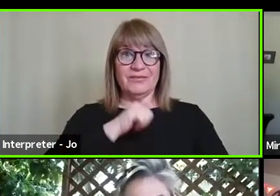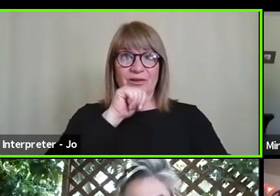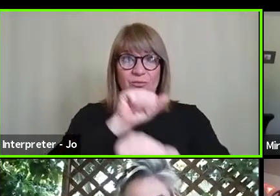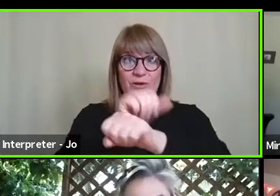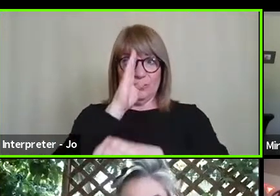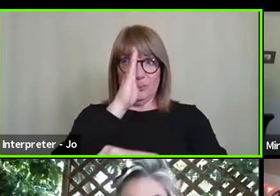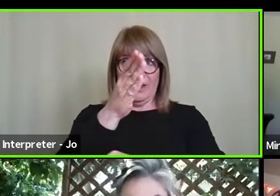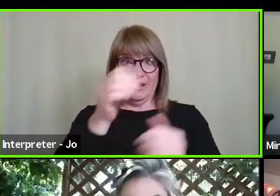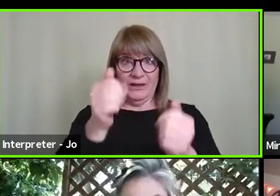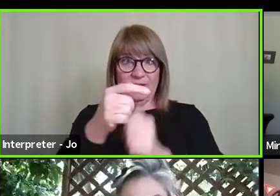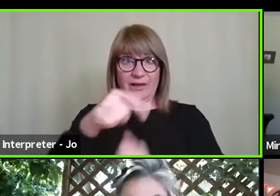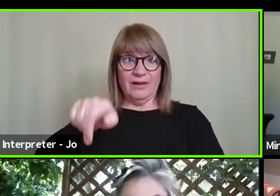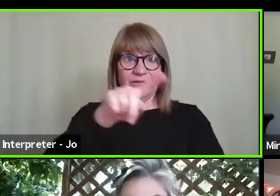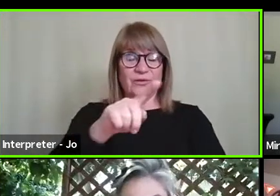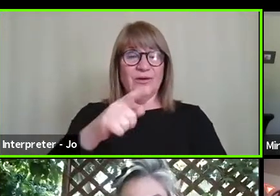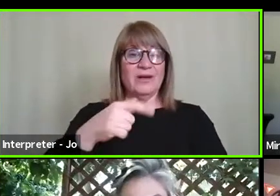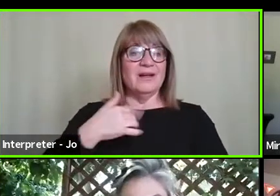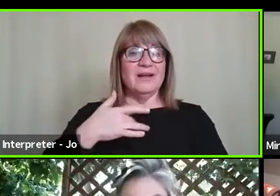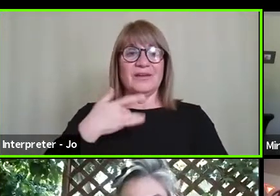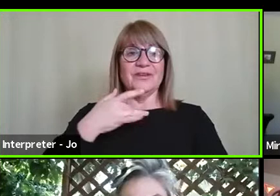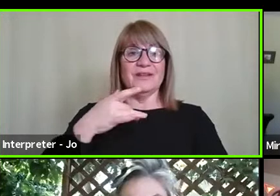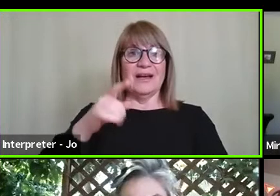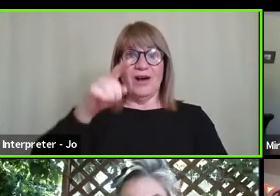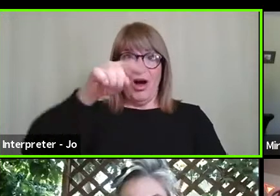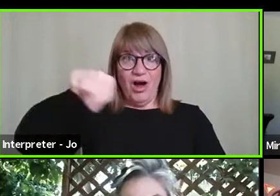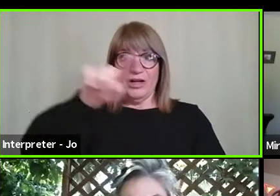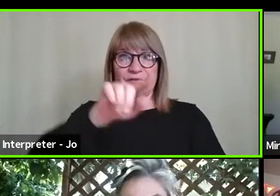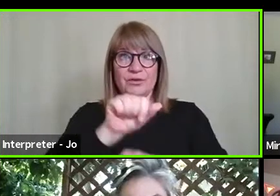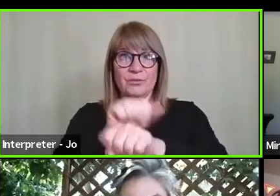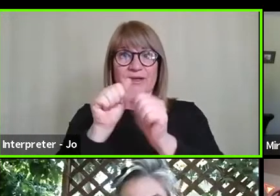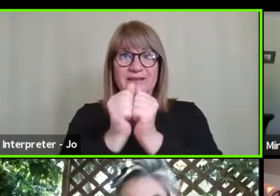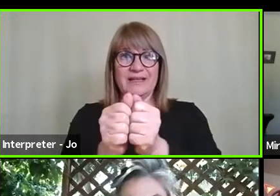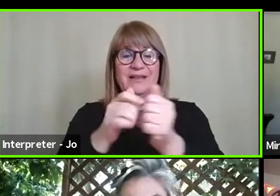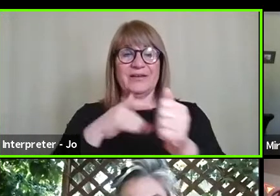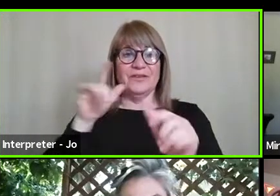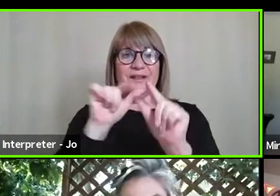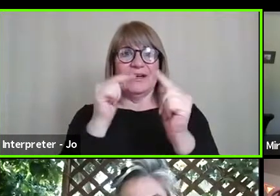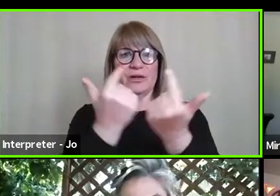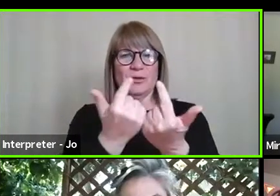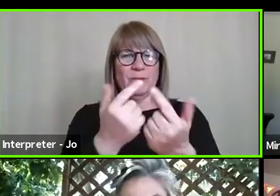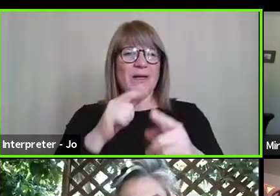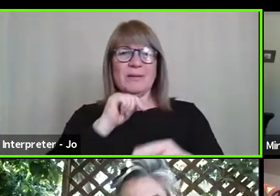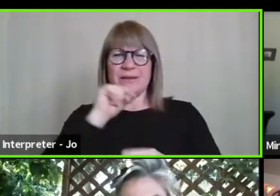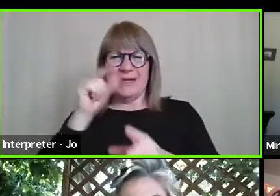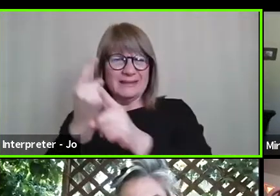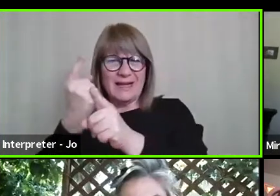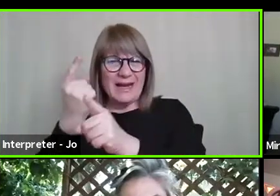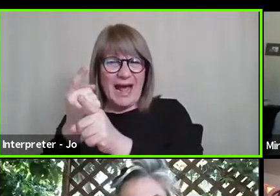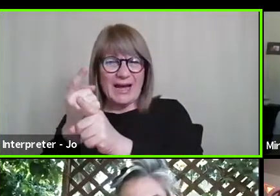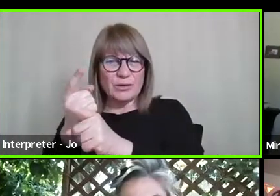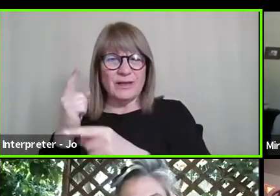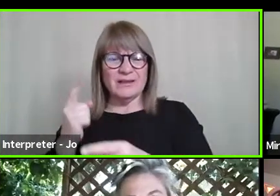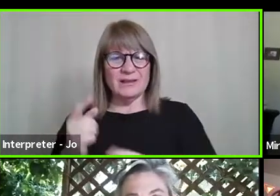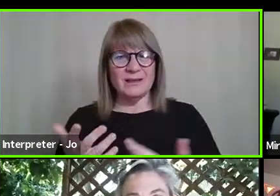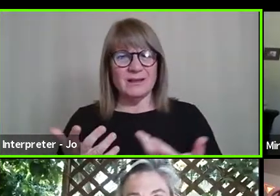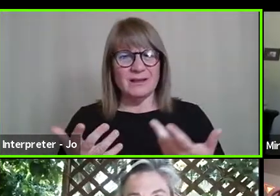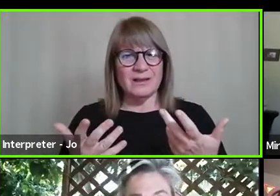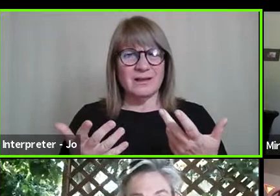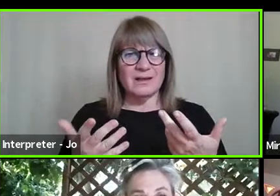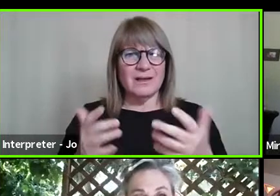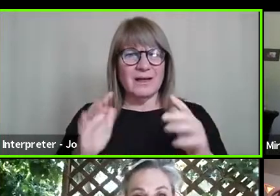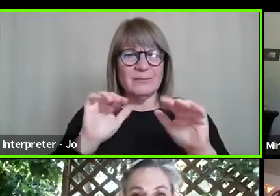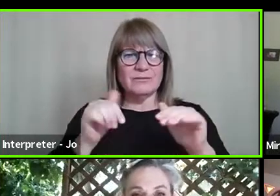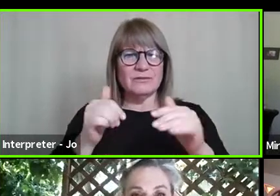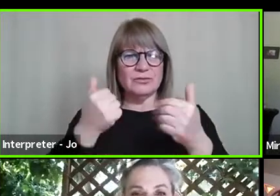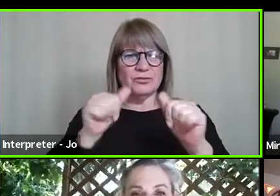just think you're all working together like you're one lump a group but that's not accurate right so that's i guess i'm just trying to figure out how you